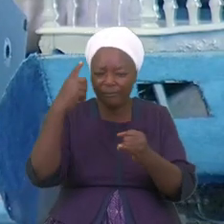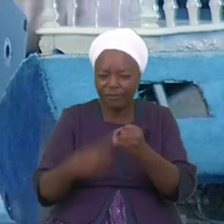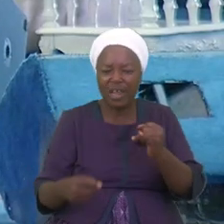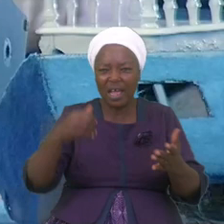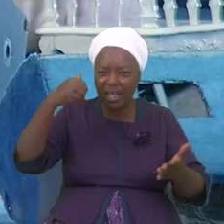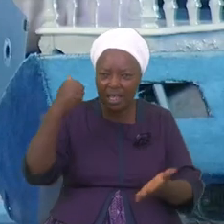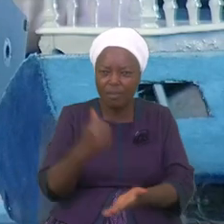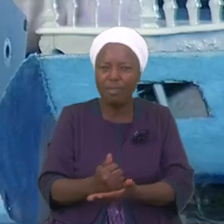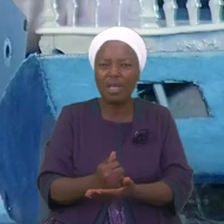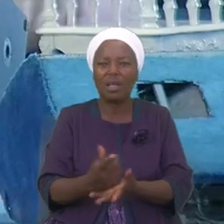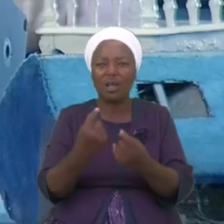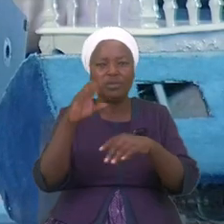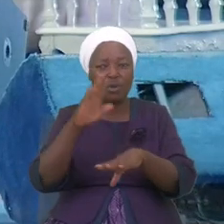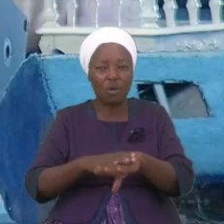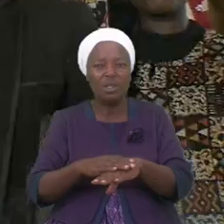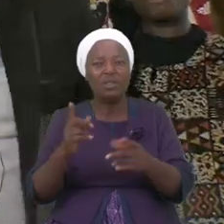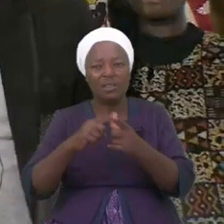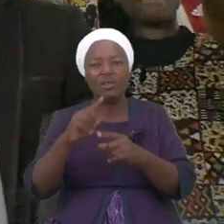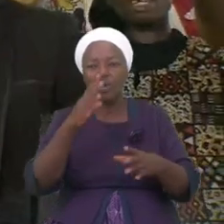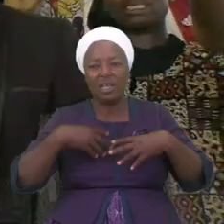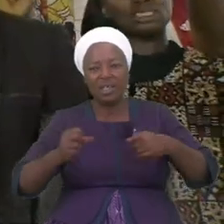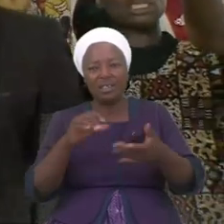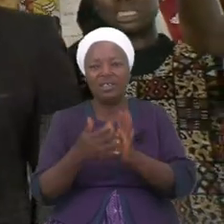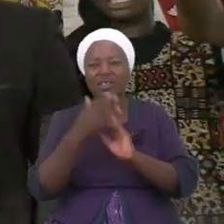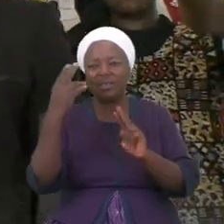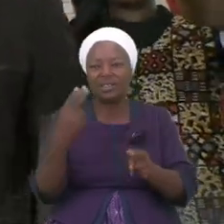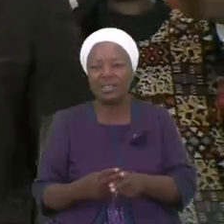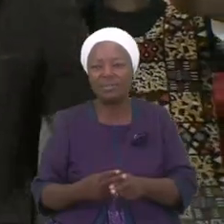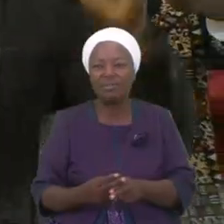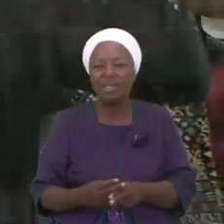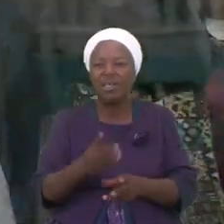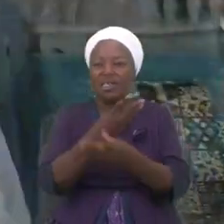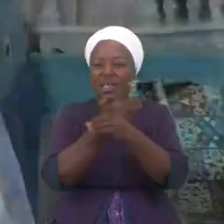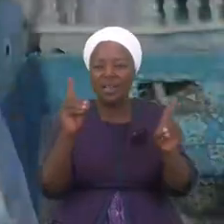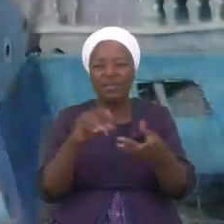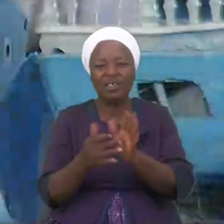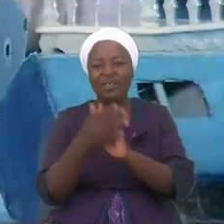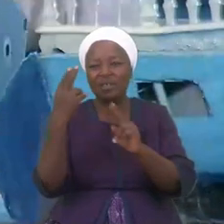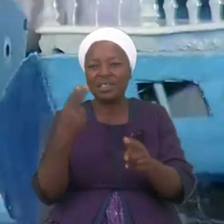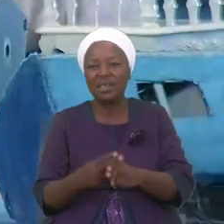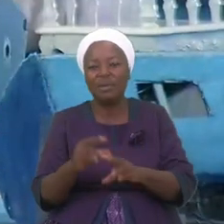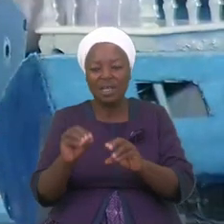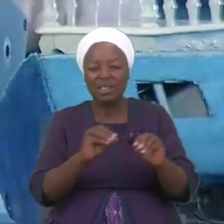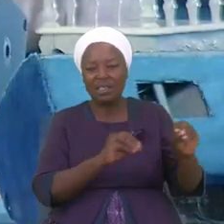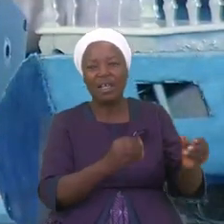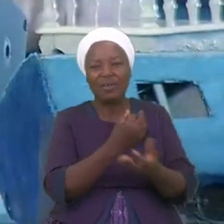comes on, you are healed, amen. Delivered, amen. Set free.